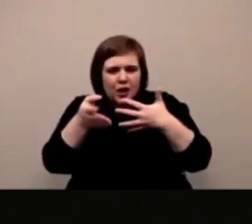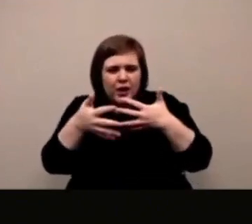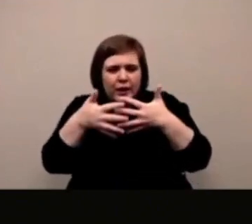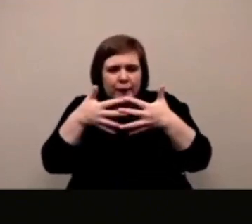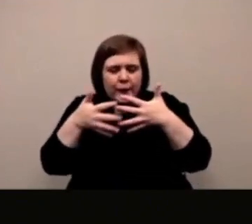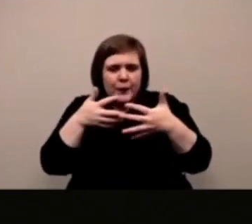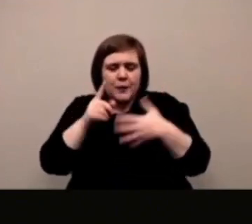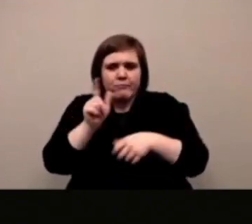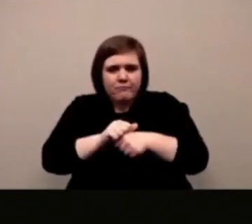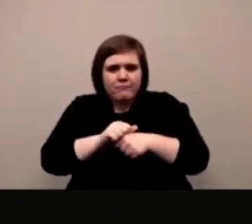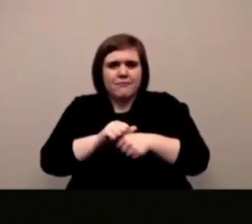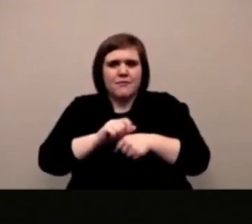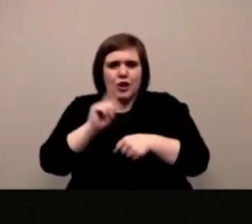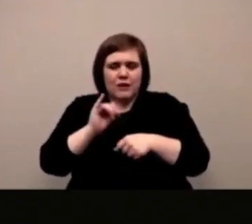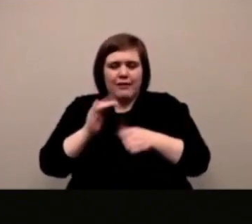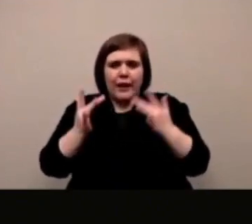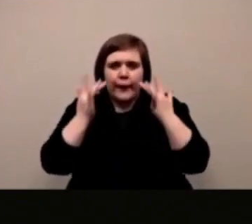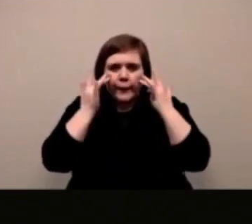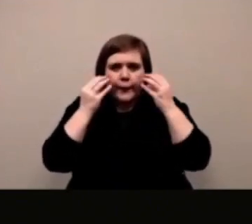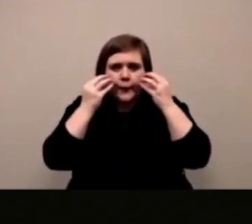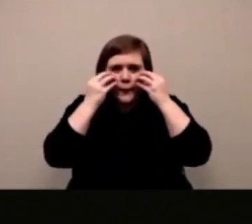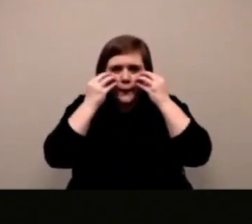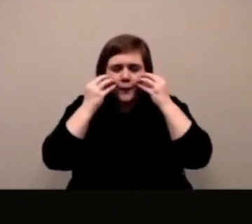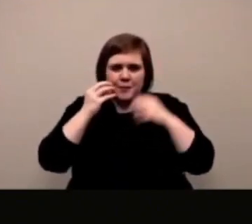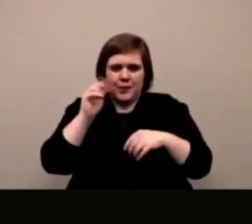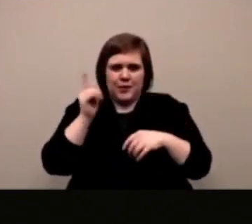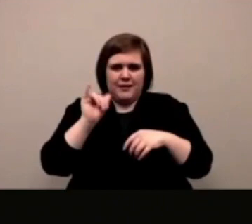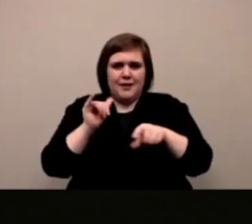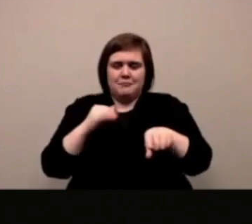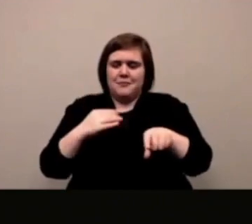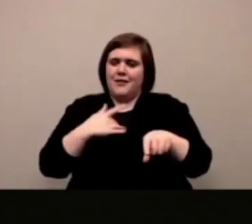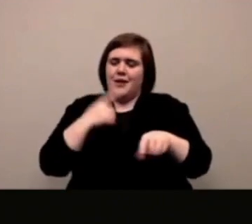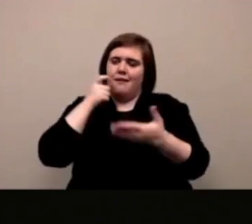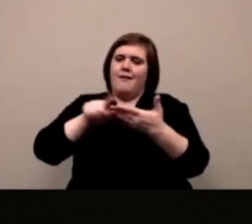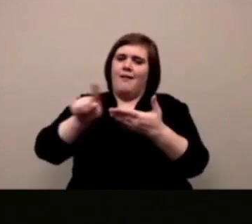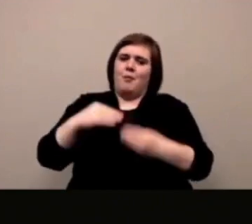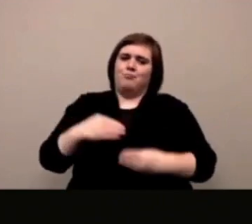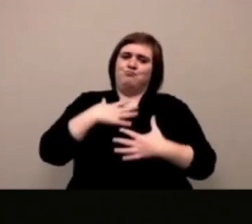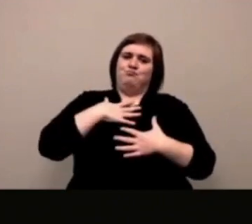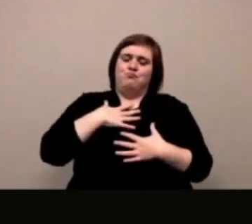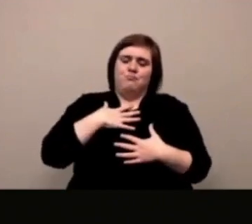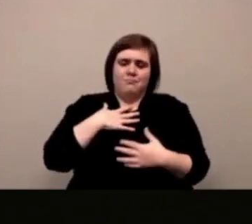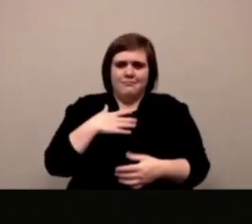your face. Ah. Yeah, I just got inspired by your audio session.